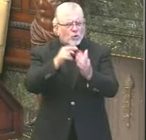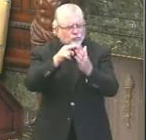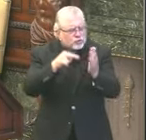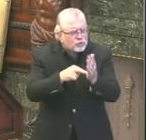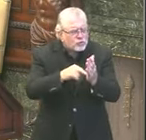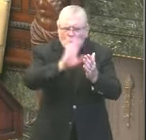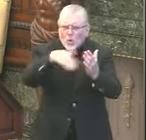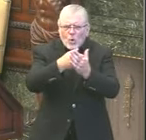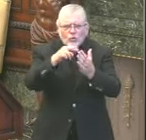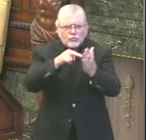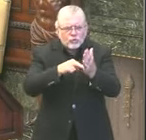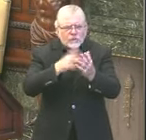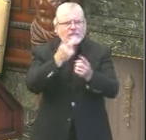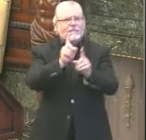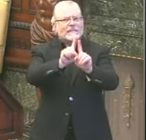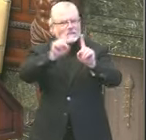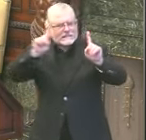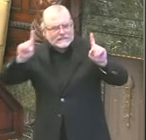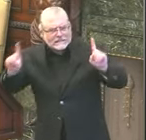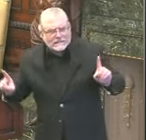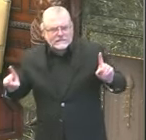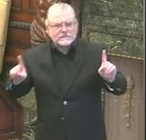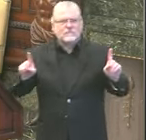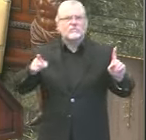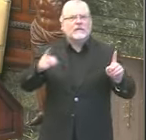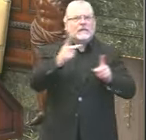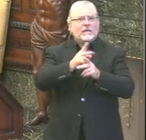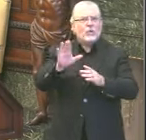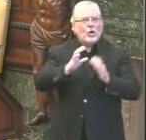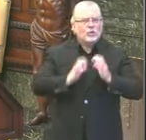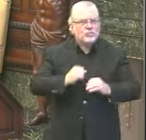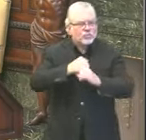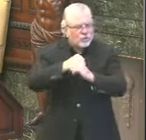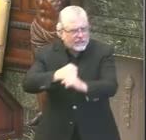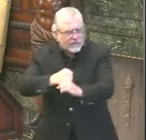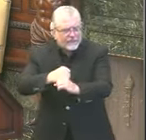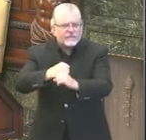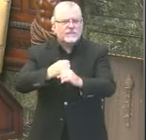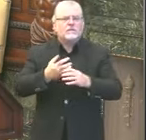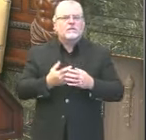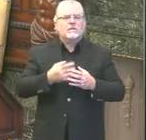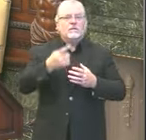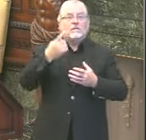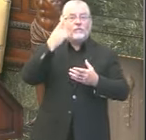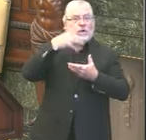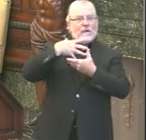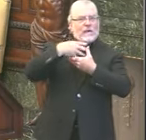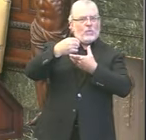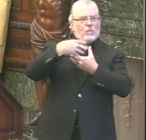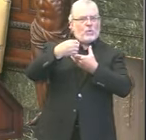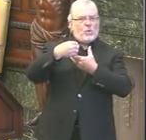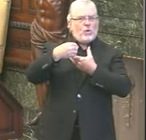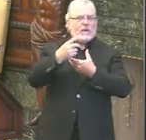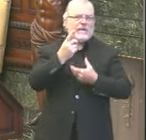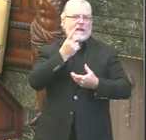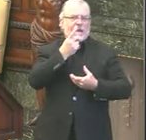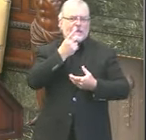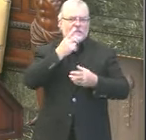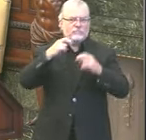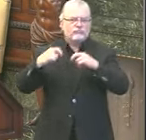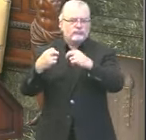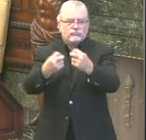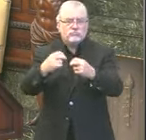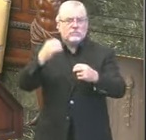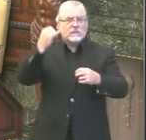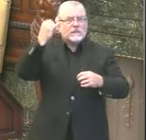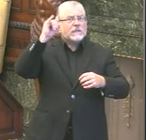keep, folks from getting sick while outdoor dining, can be cited and possibly shut down.